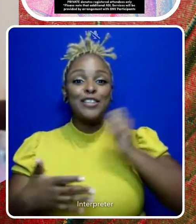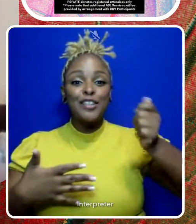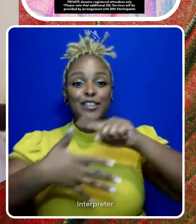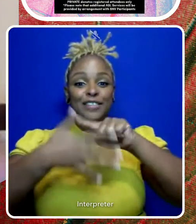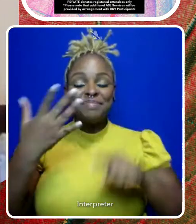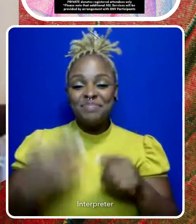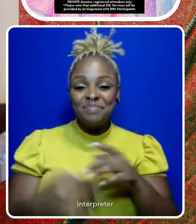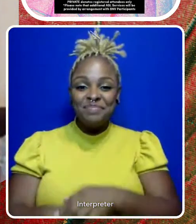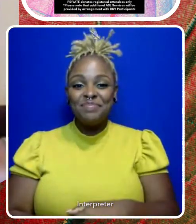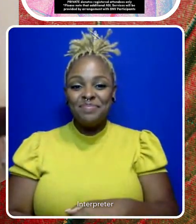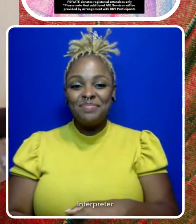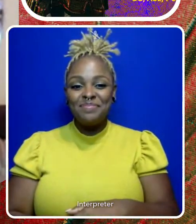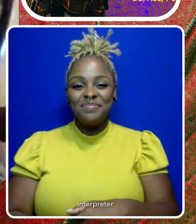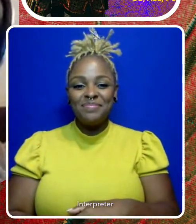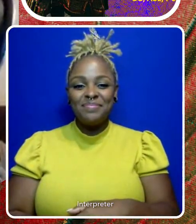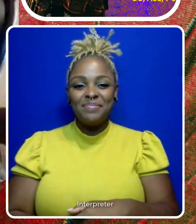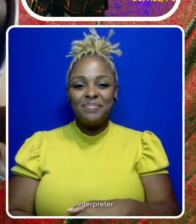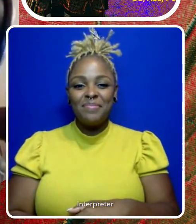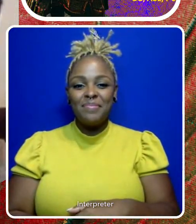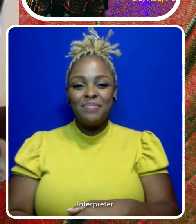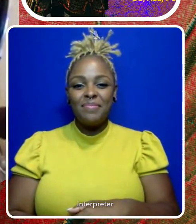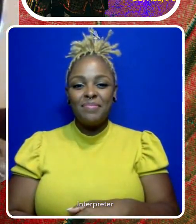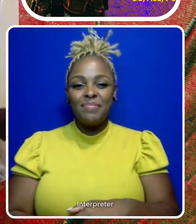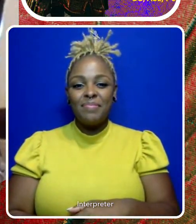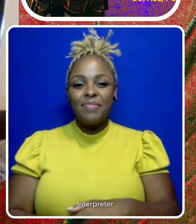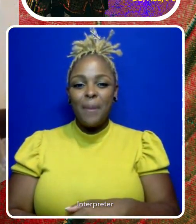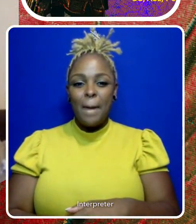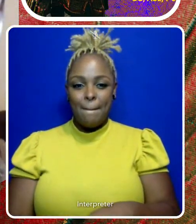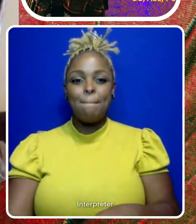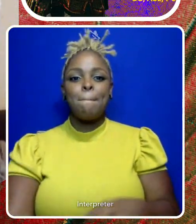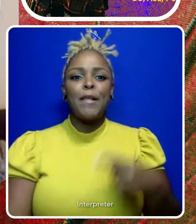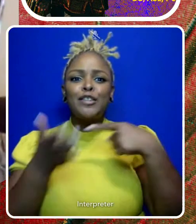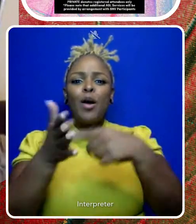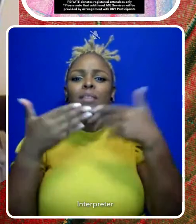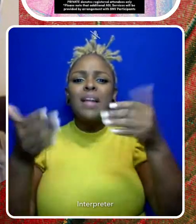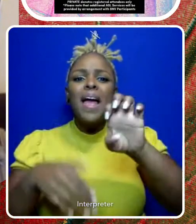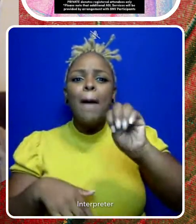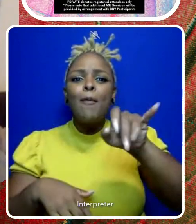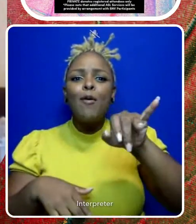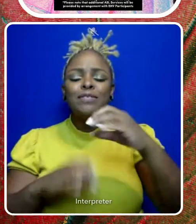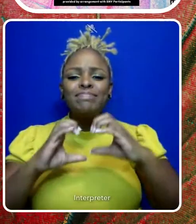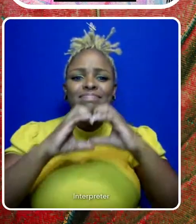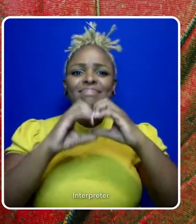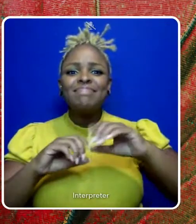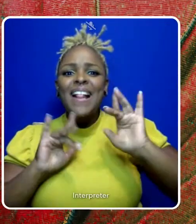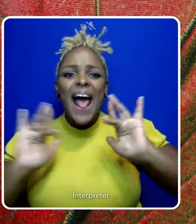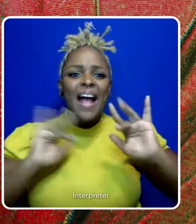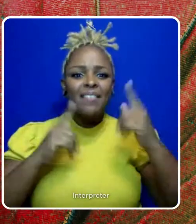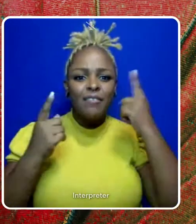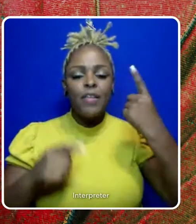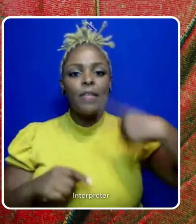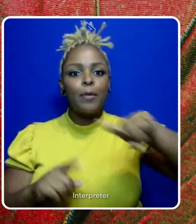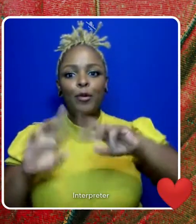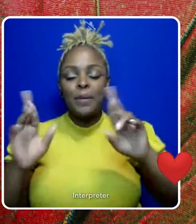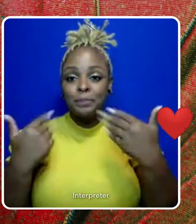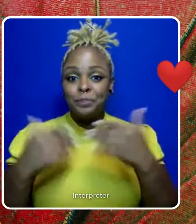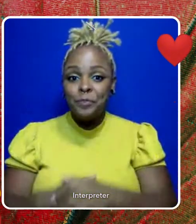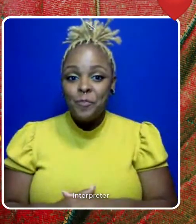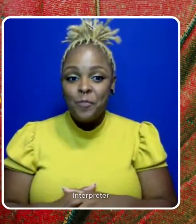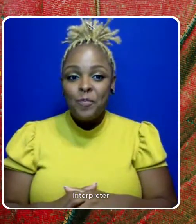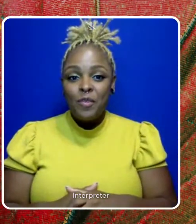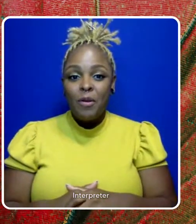Give a little emoji, give a reaction, let them know that you're ready for them. If not, how are they gonna know?